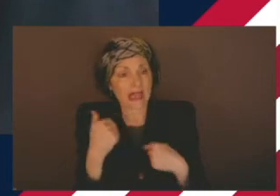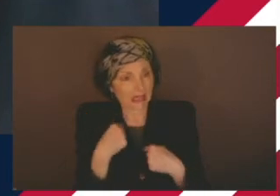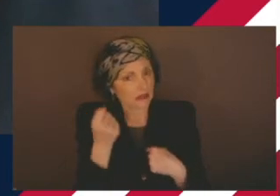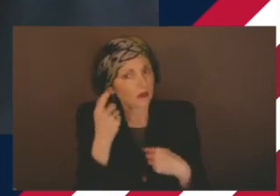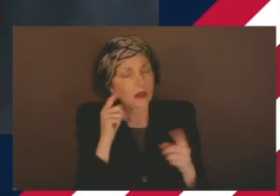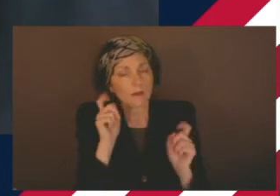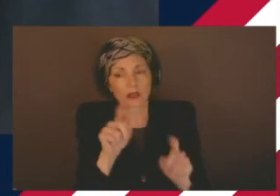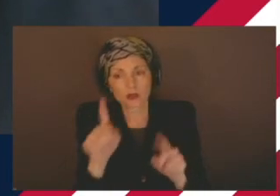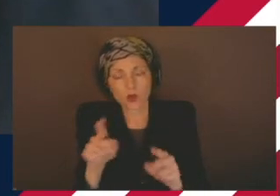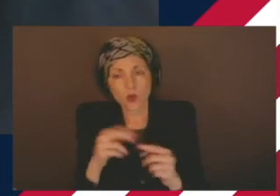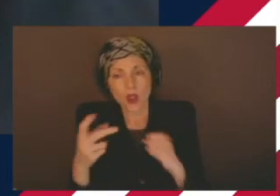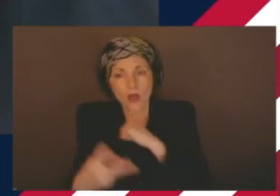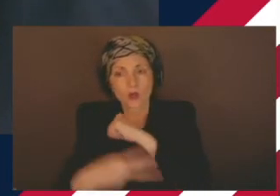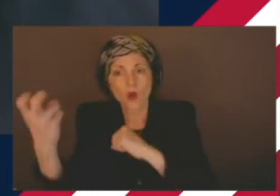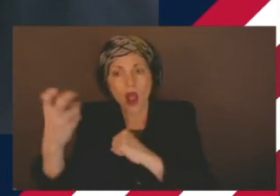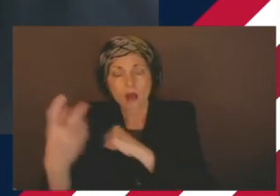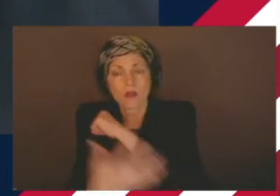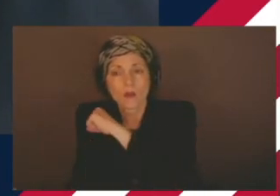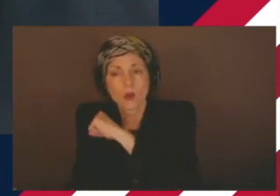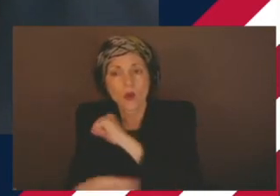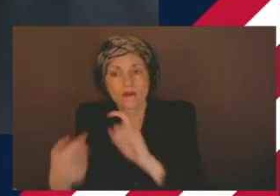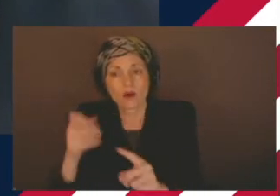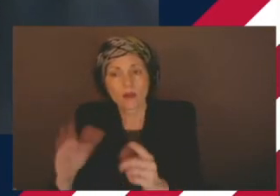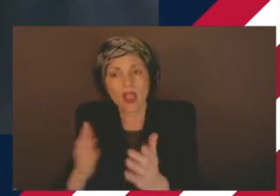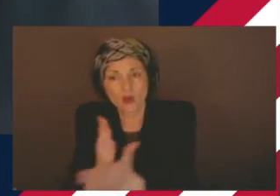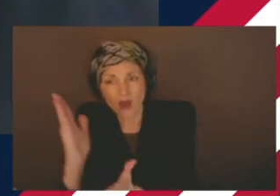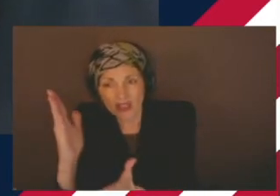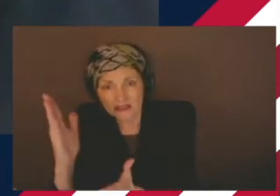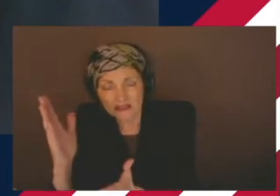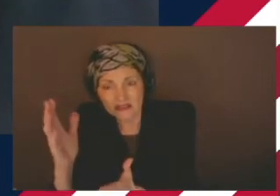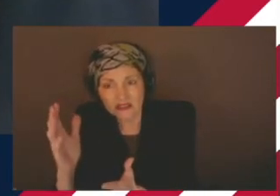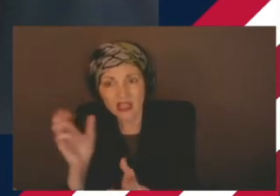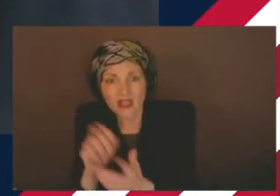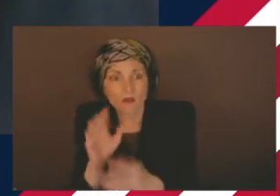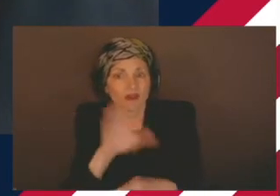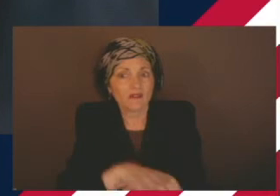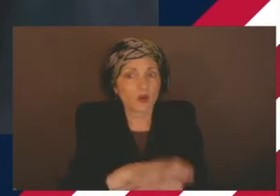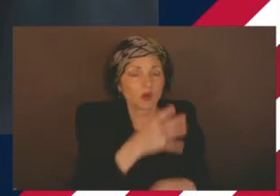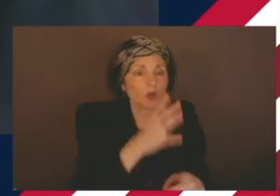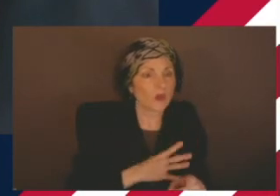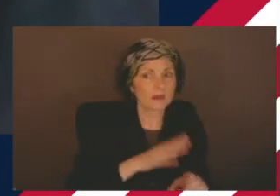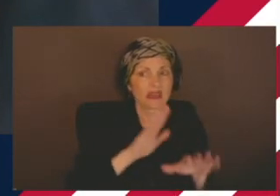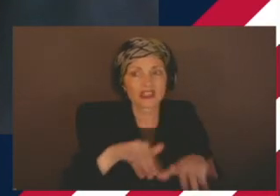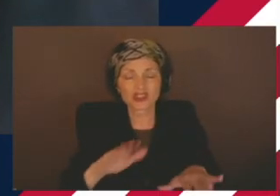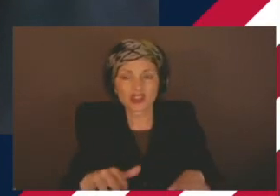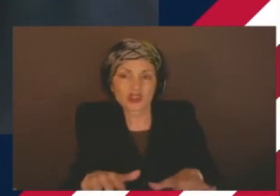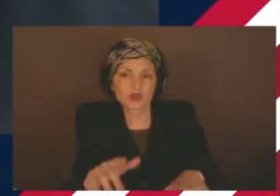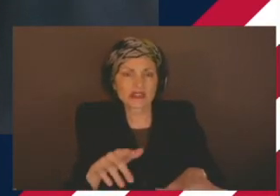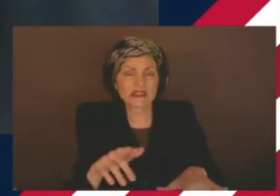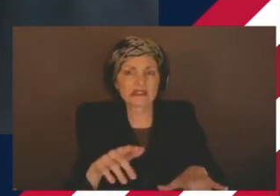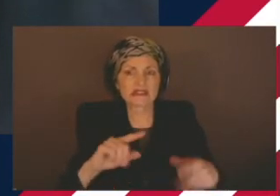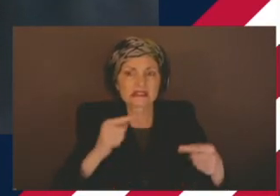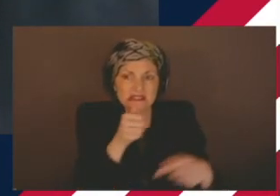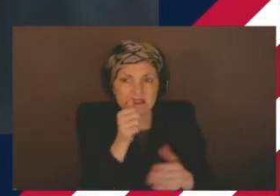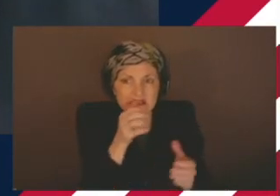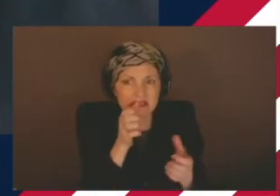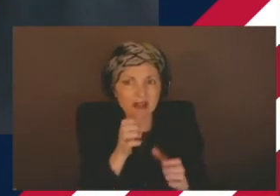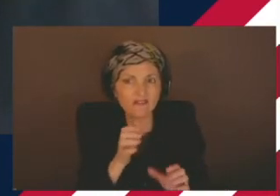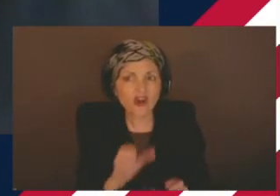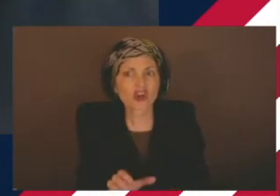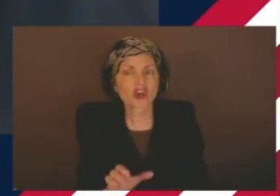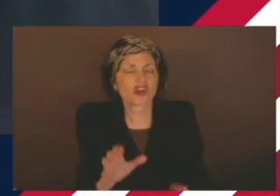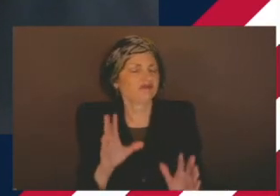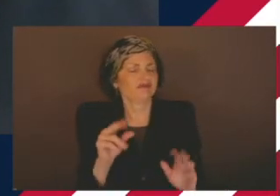make women and children their prey. And so to address systemic racism and the right to democracy and equal protection, we